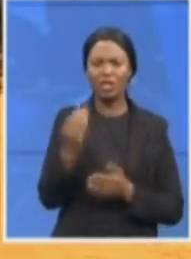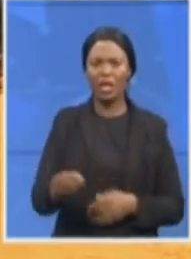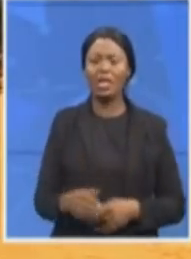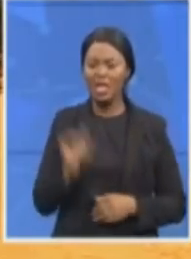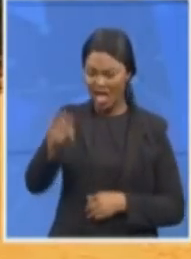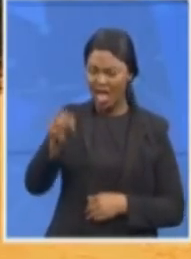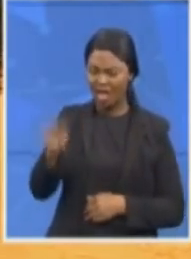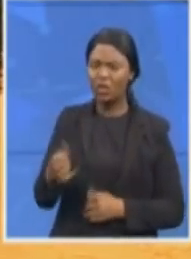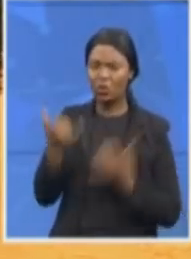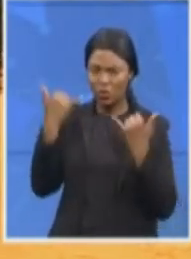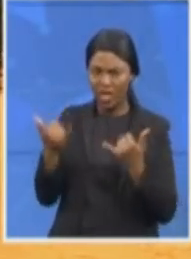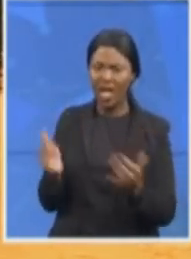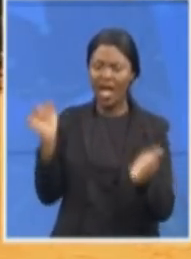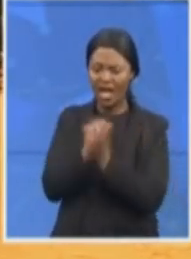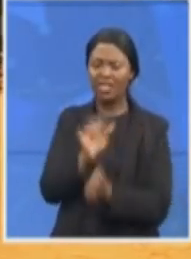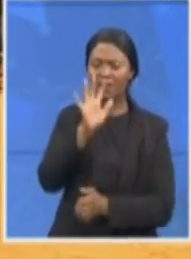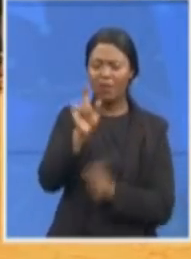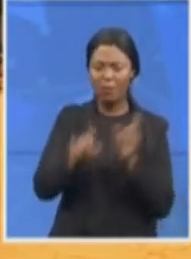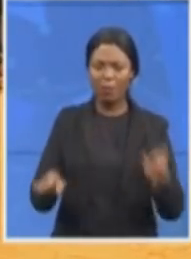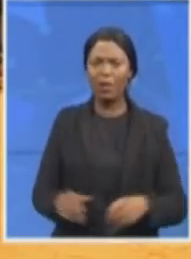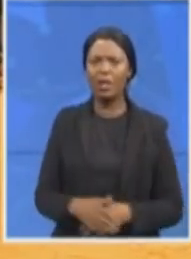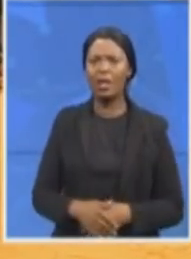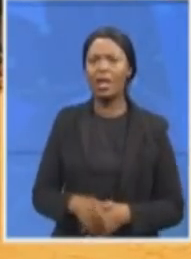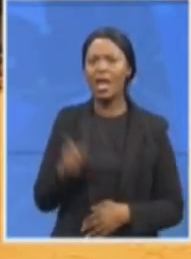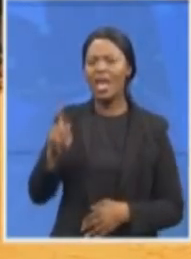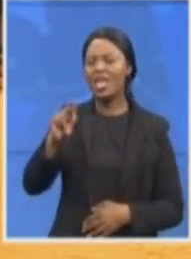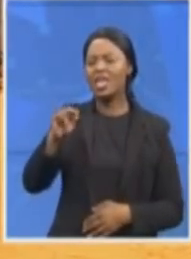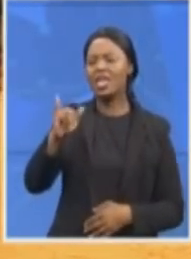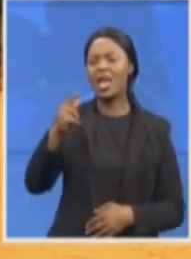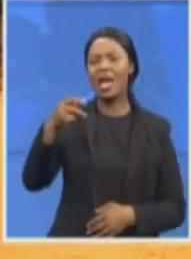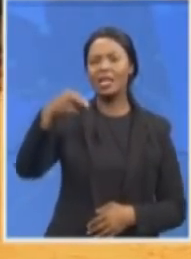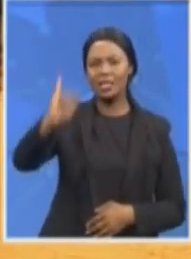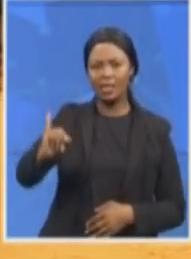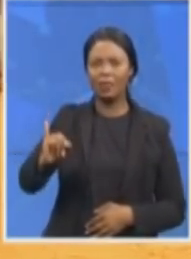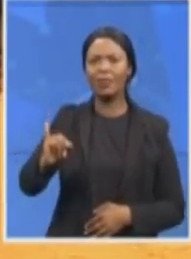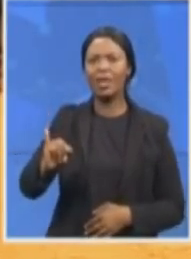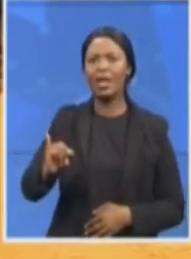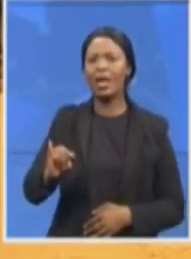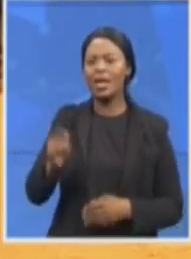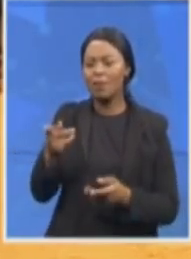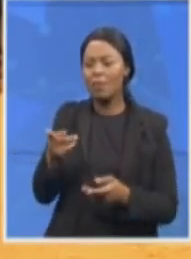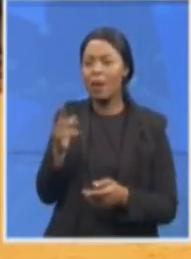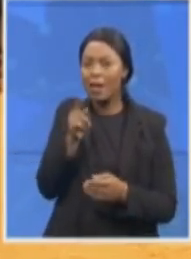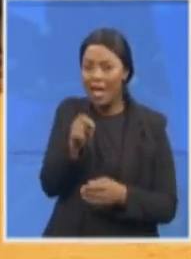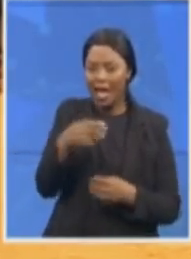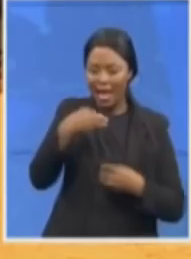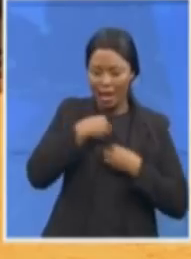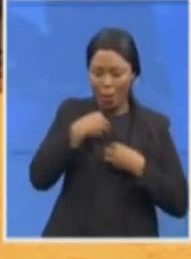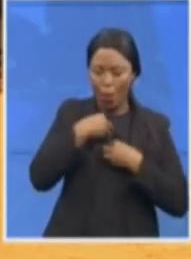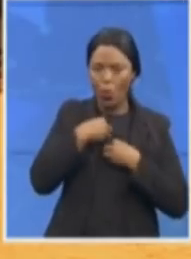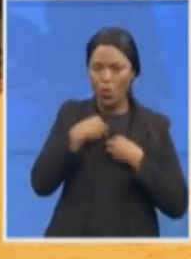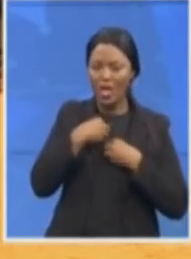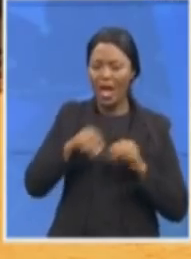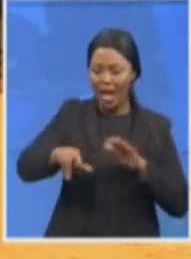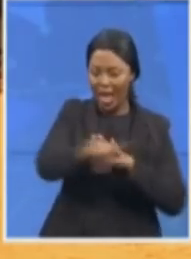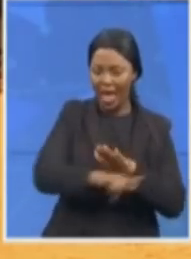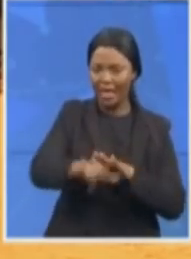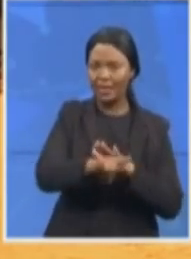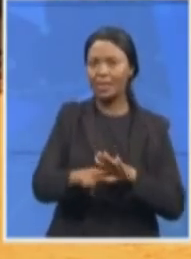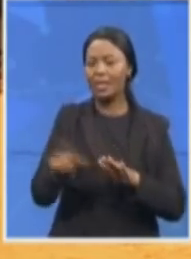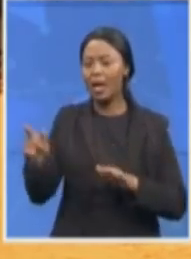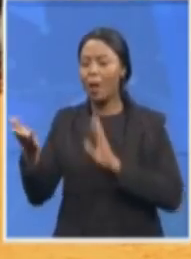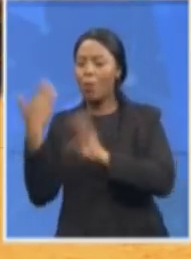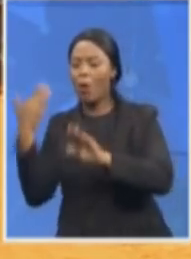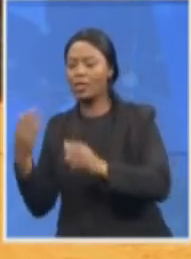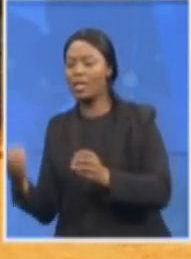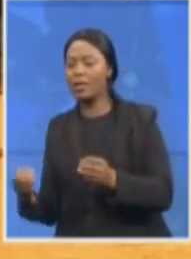of land eviction. That guy, they gave him the envelope. Even today, they gave him the envelope there. It's a bribe. This thing, I think that maybe there's someone who